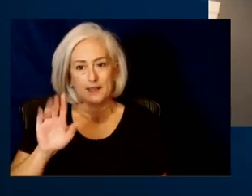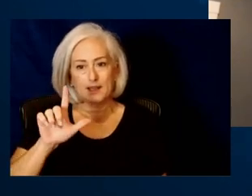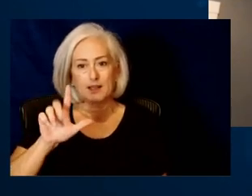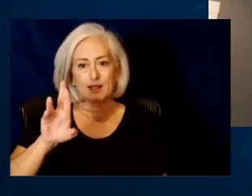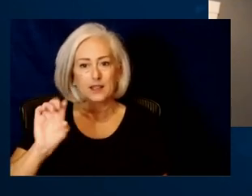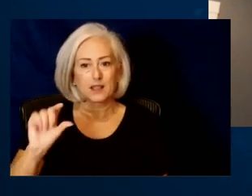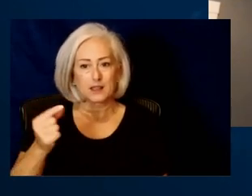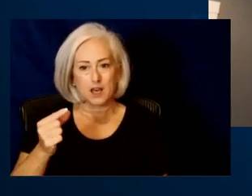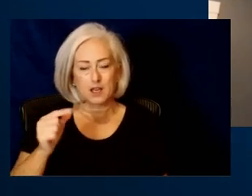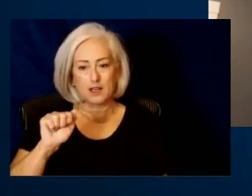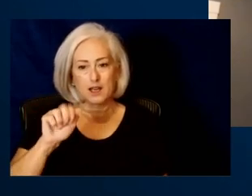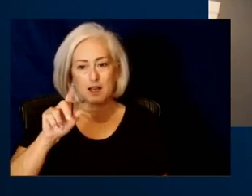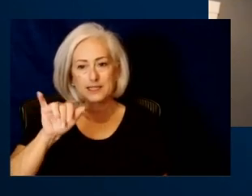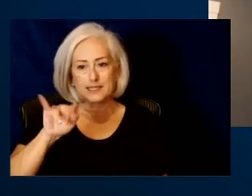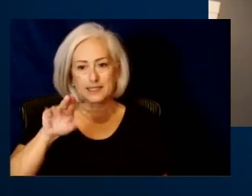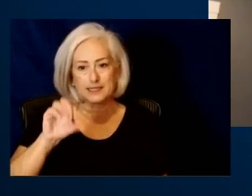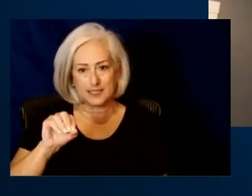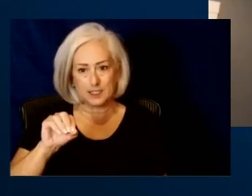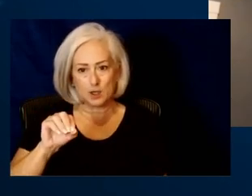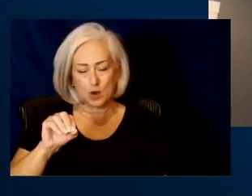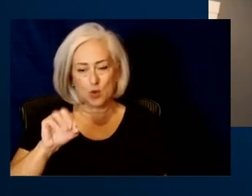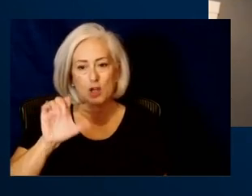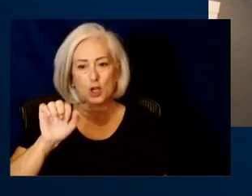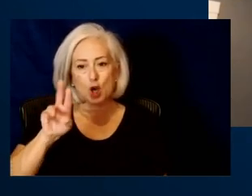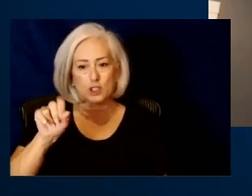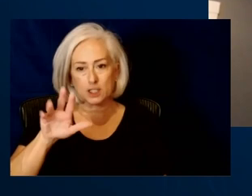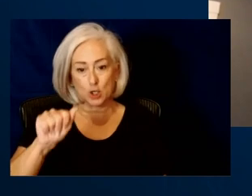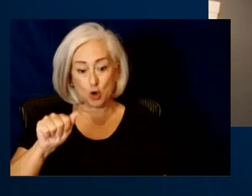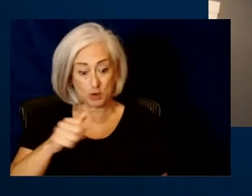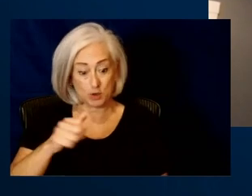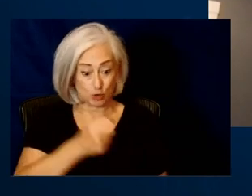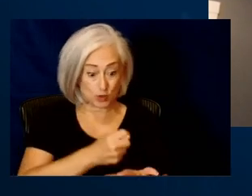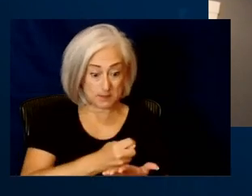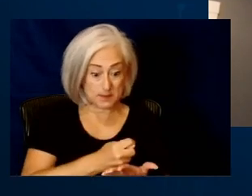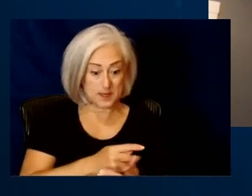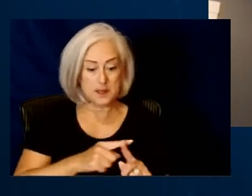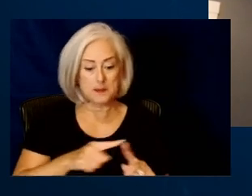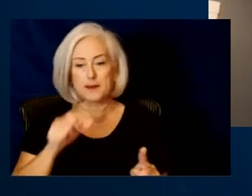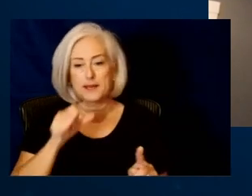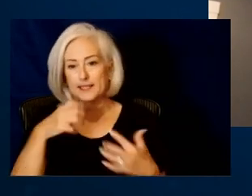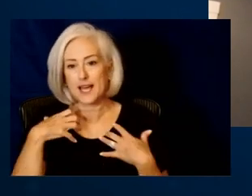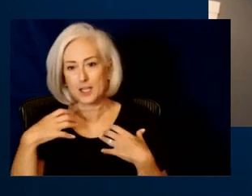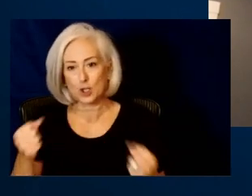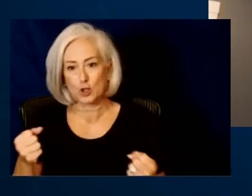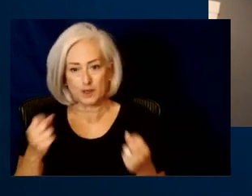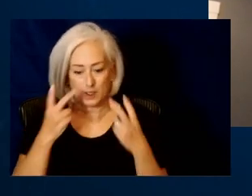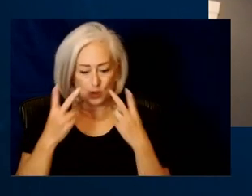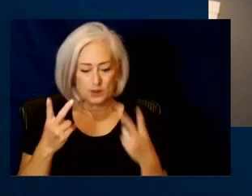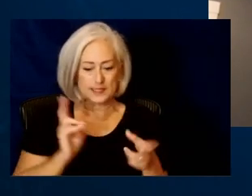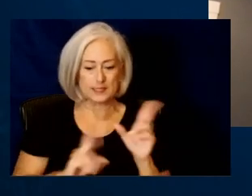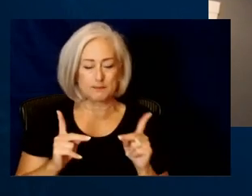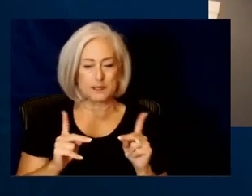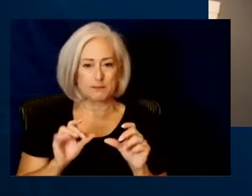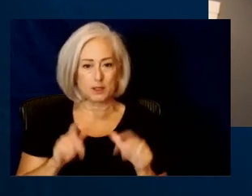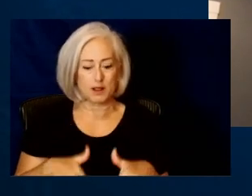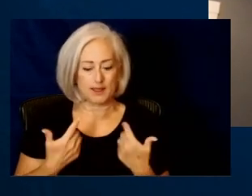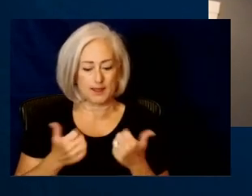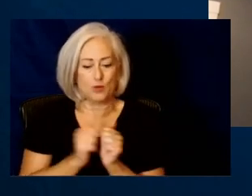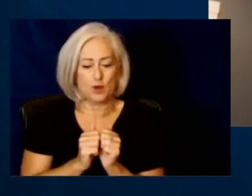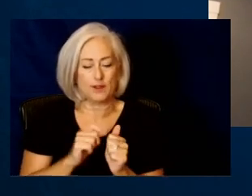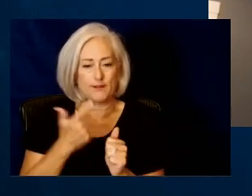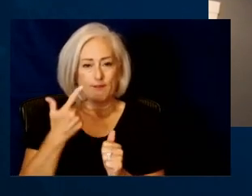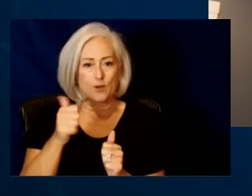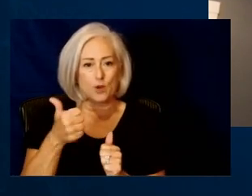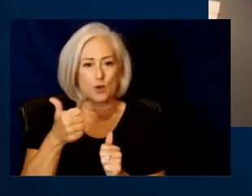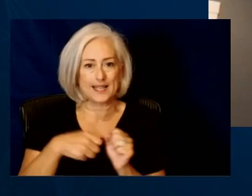adenocarcinoma treatable but not curable? I think she's saying that she's seen people live with it for 10 years. Yeah, Mermis, that this whole staging